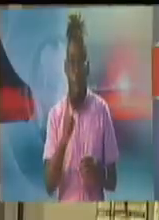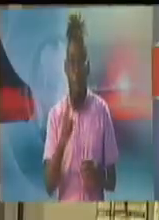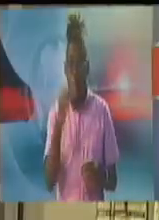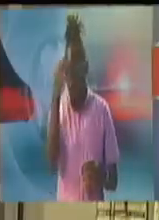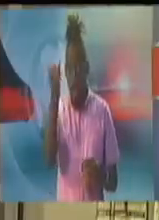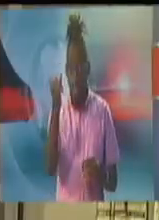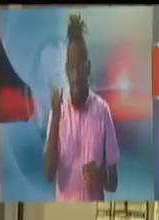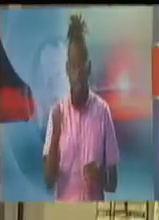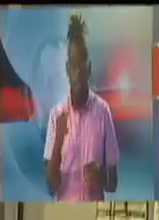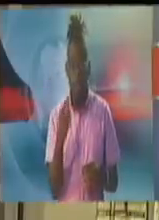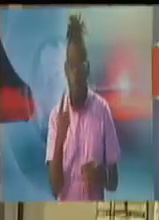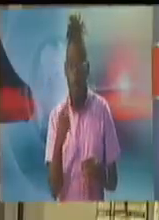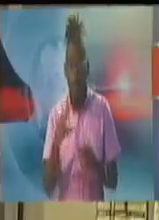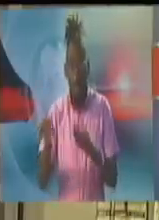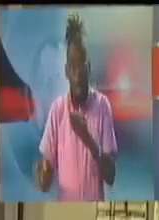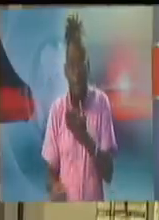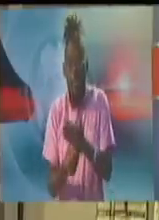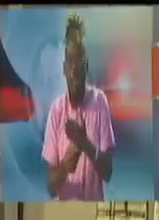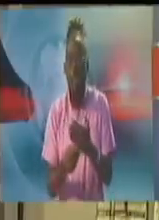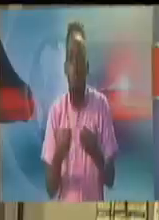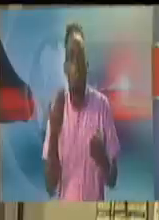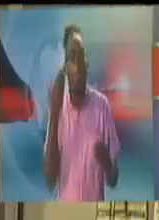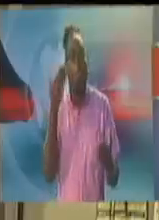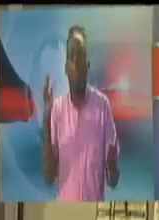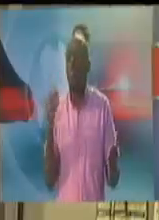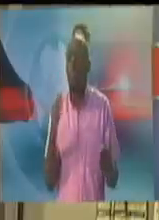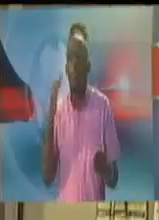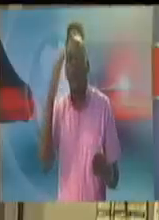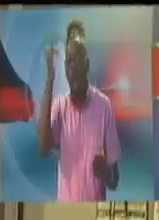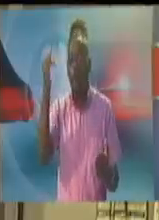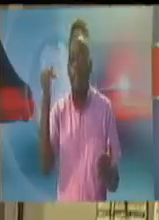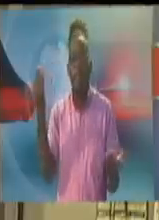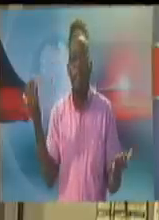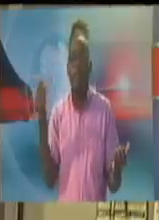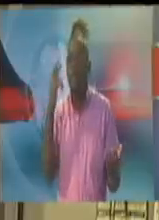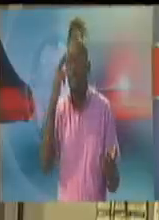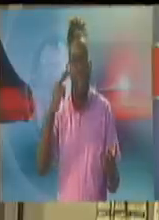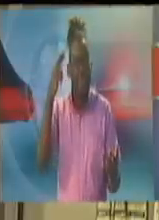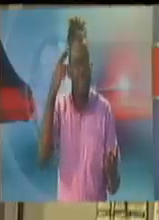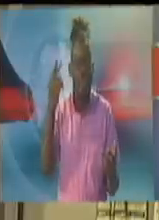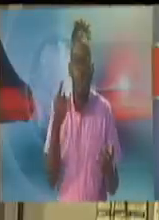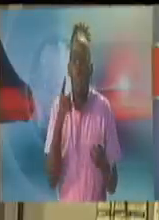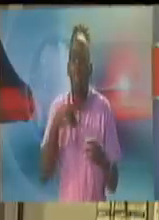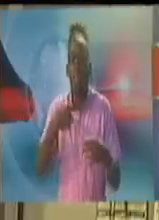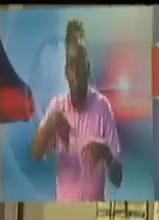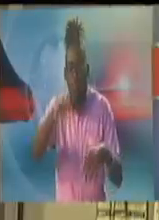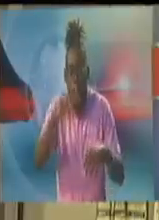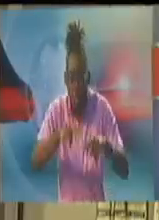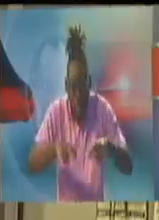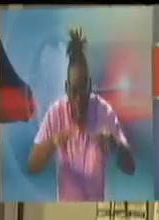emanated from, we'll have to come in with the investigations now with contact tracing and so on. Okay?